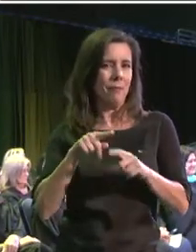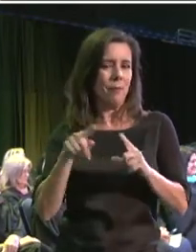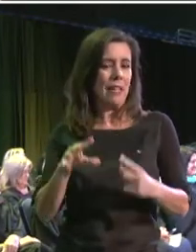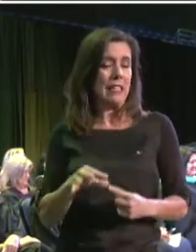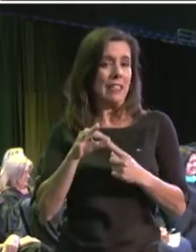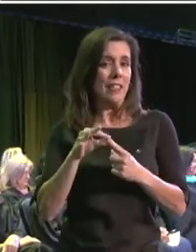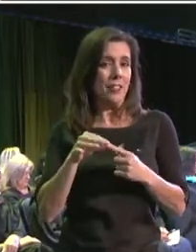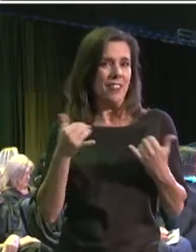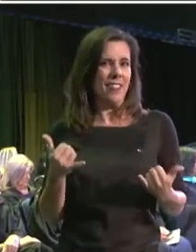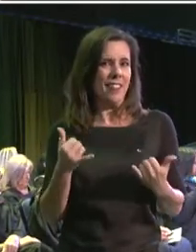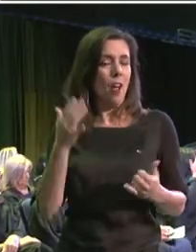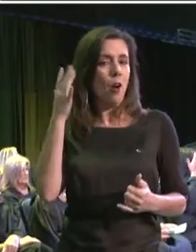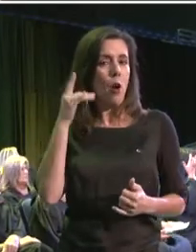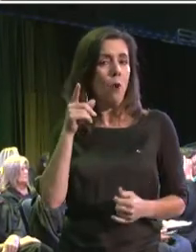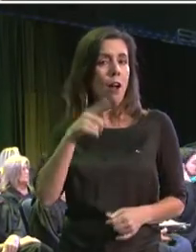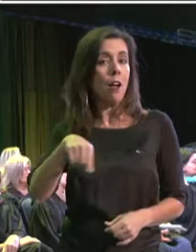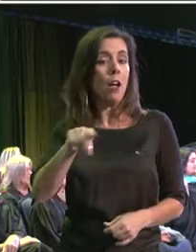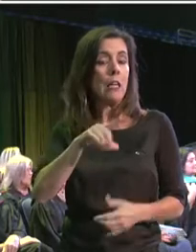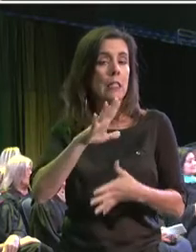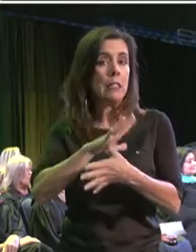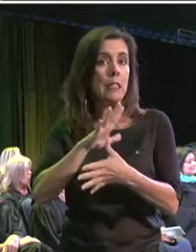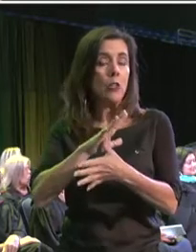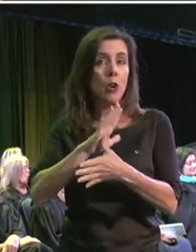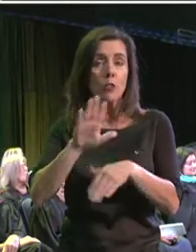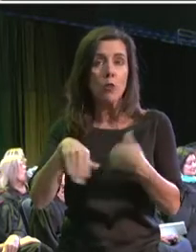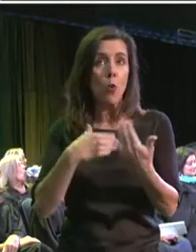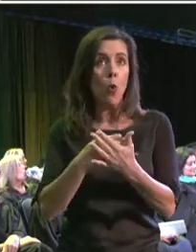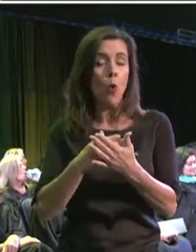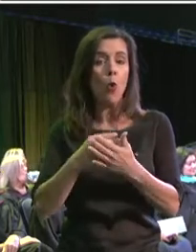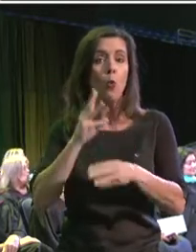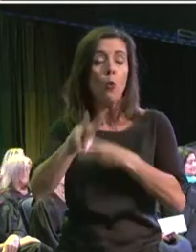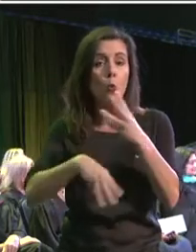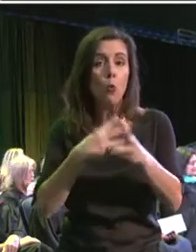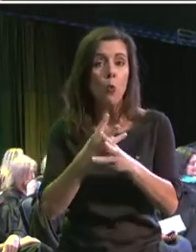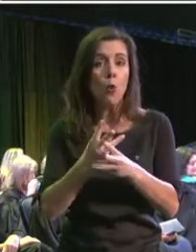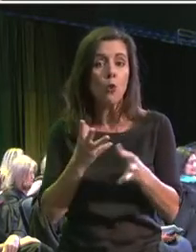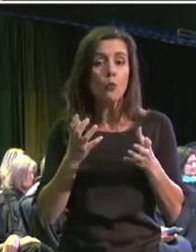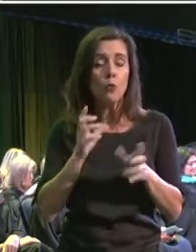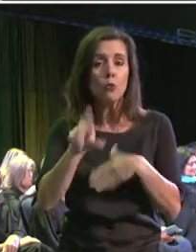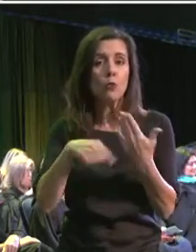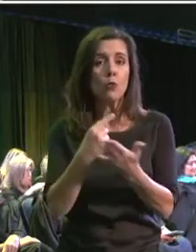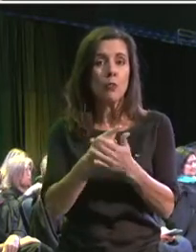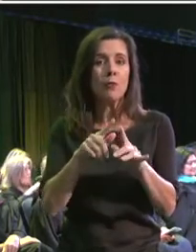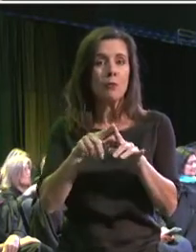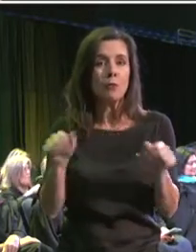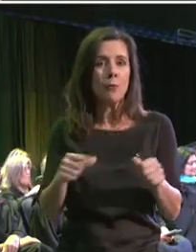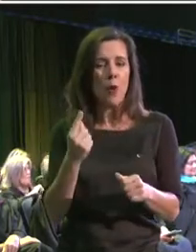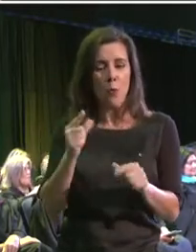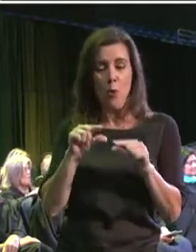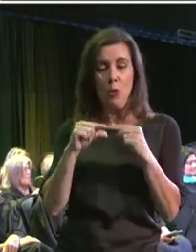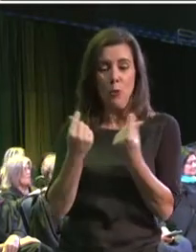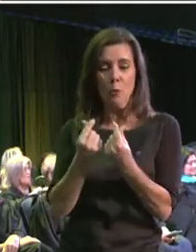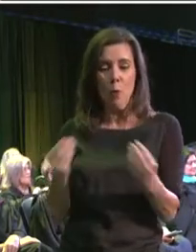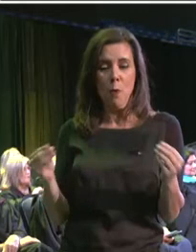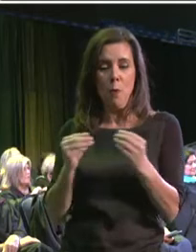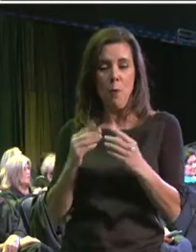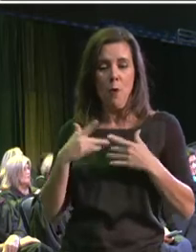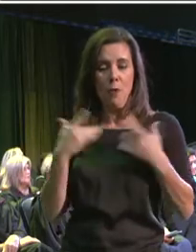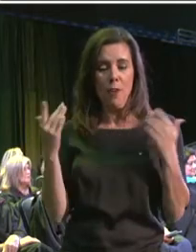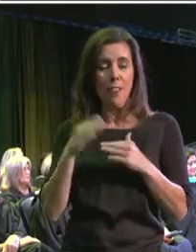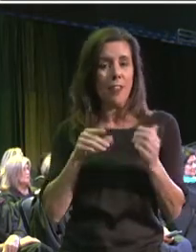year, these seniors have had the whole world striving to graduate with you, but there is one group of people that are probably more excited than